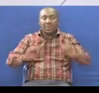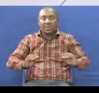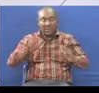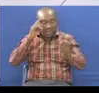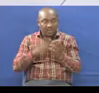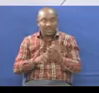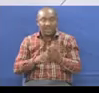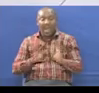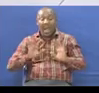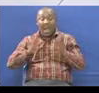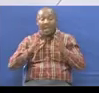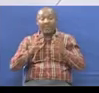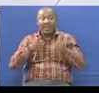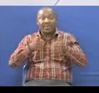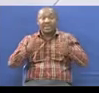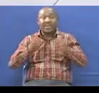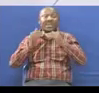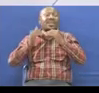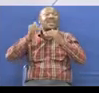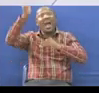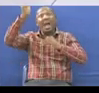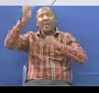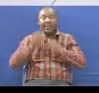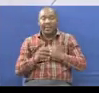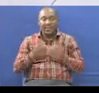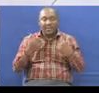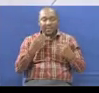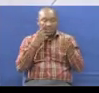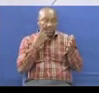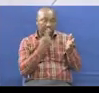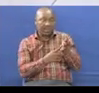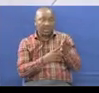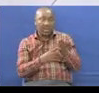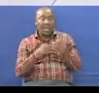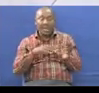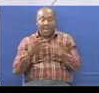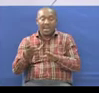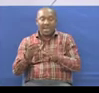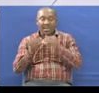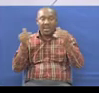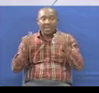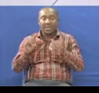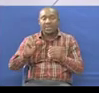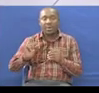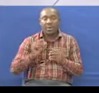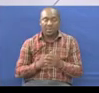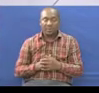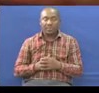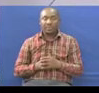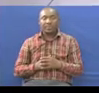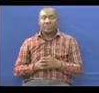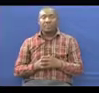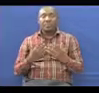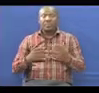the life expectancy is high, it indicates the death rate is low, etc., etc. So all this, it can